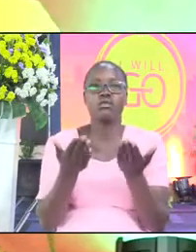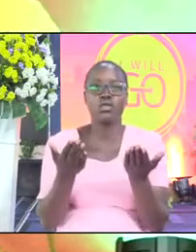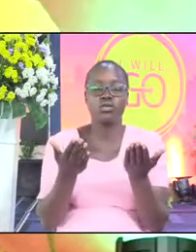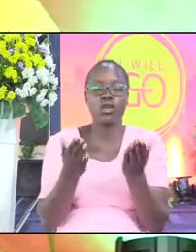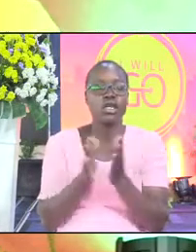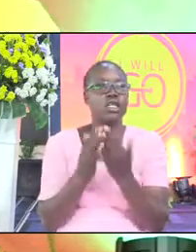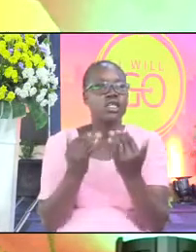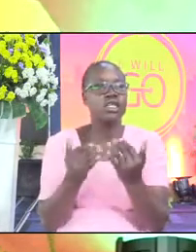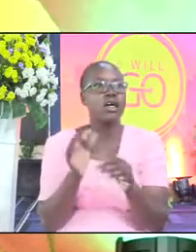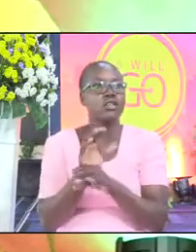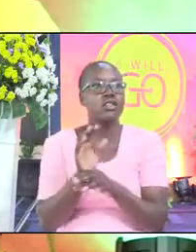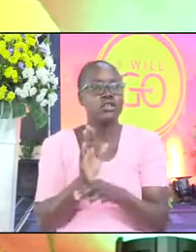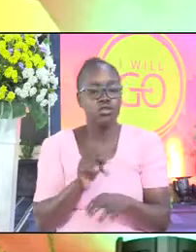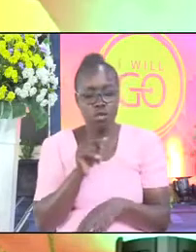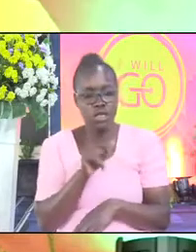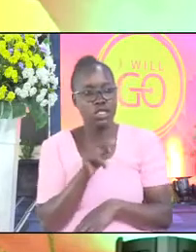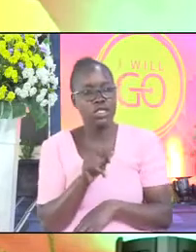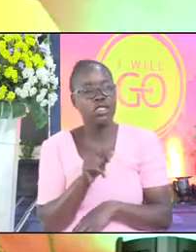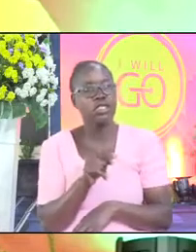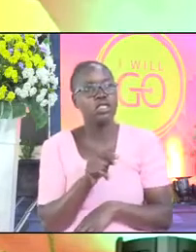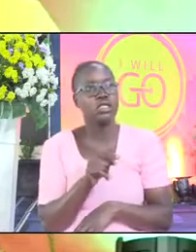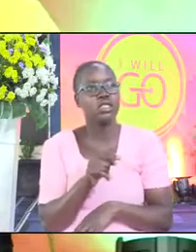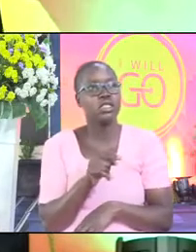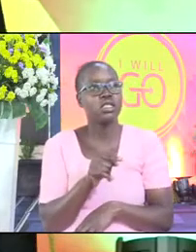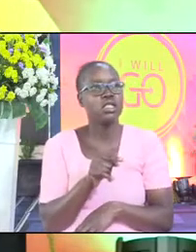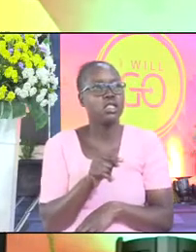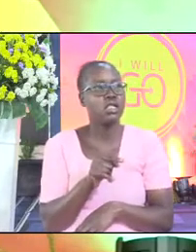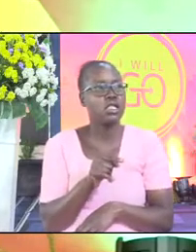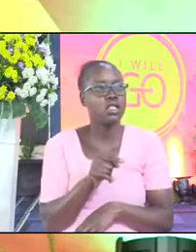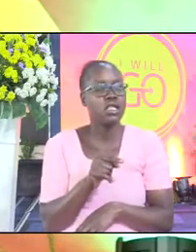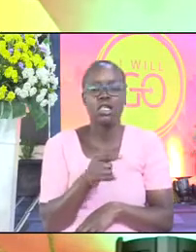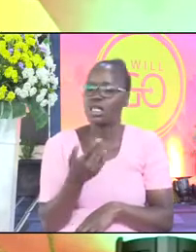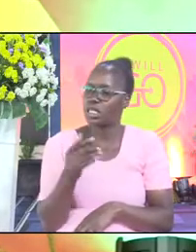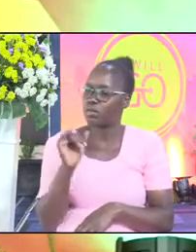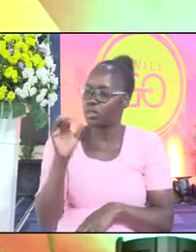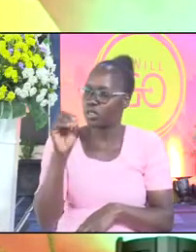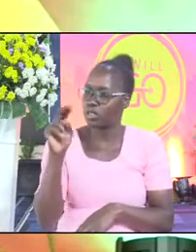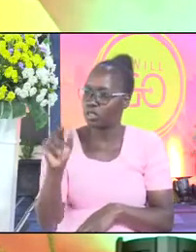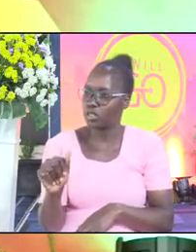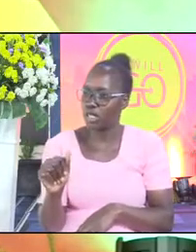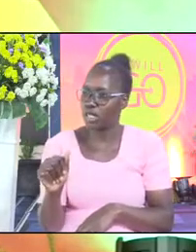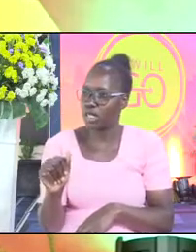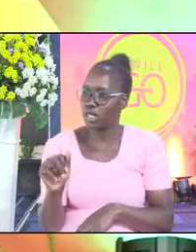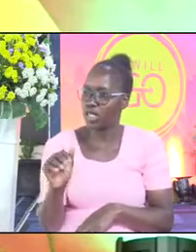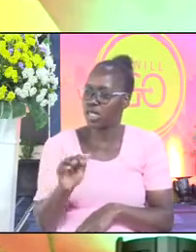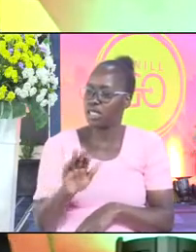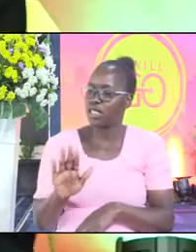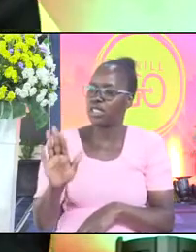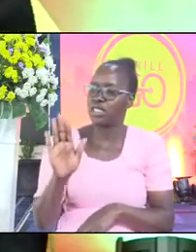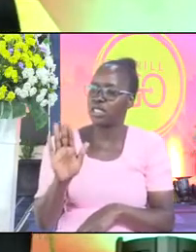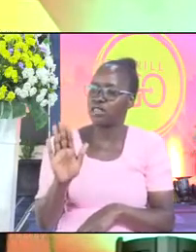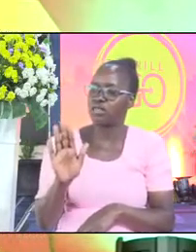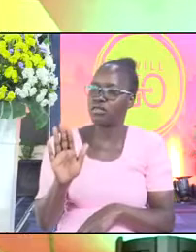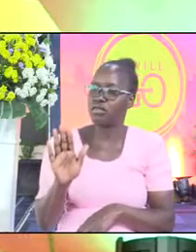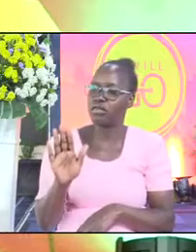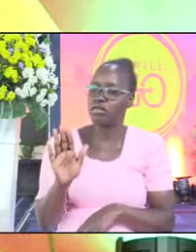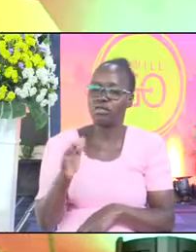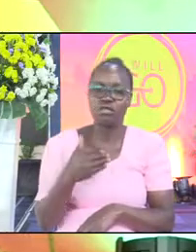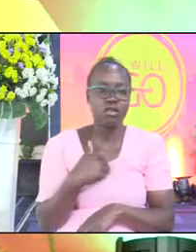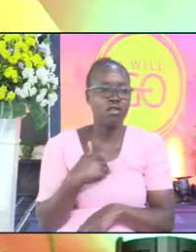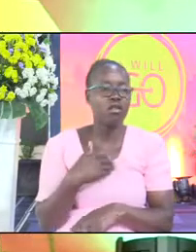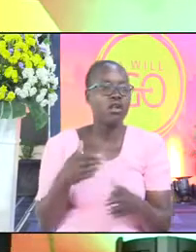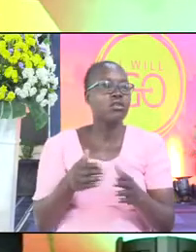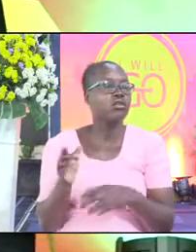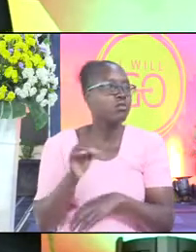Now, church, this woman, can I leave John now? Can I leave John? Can I walk down your